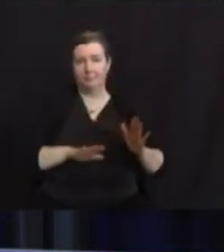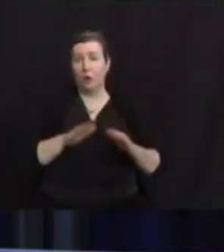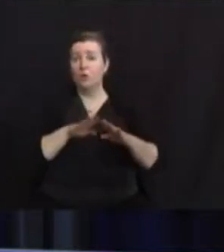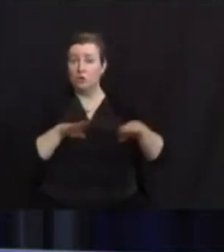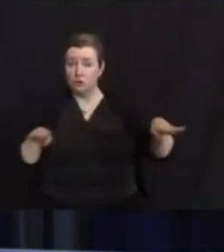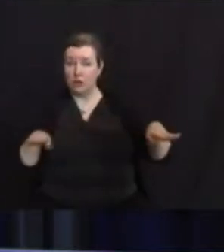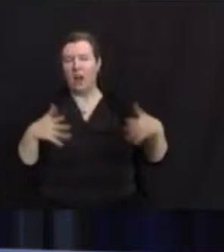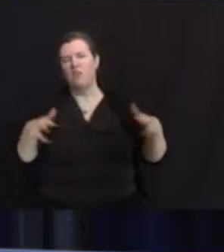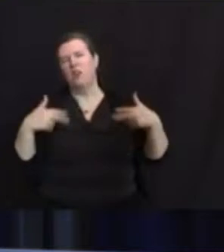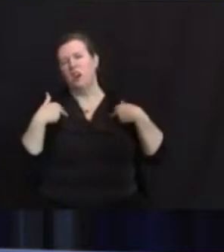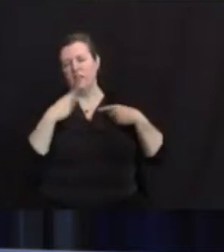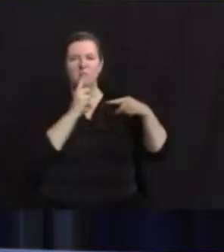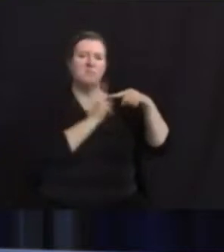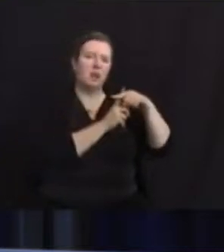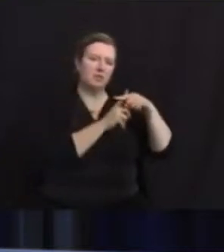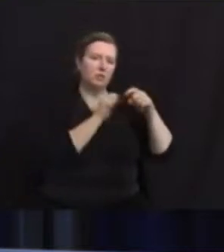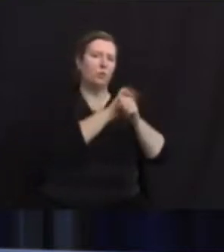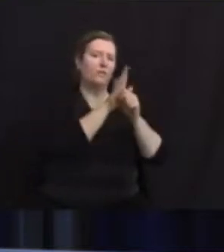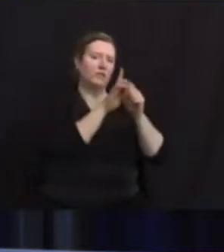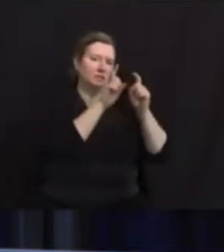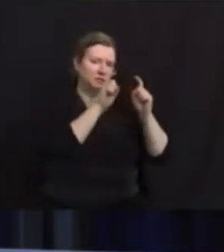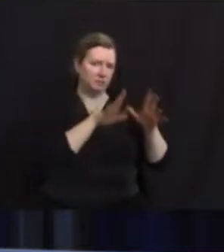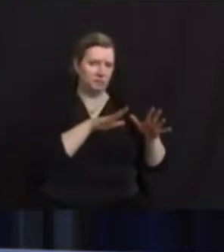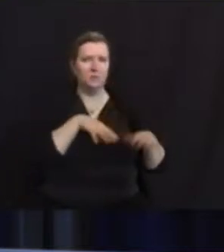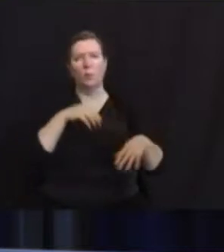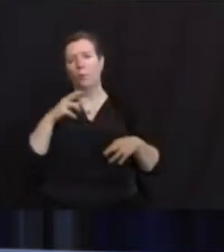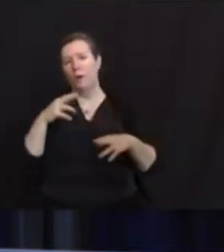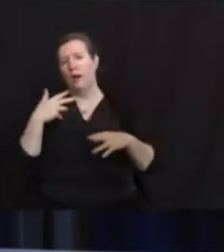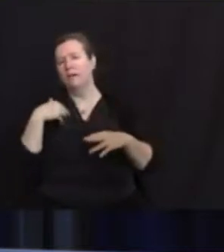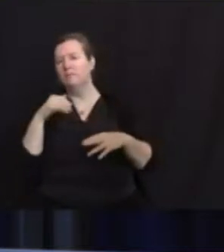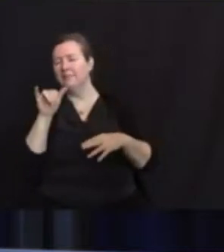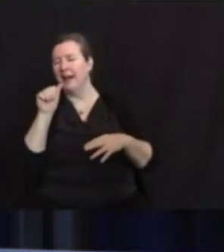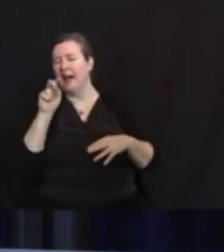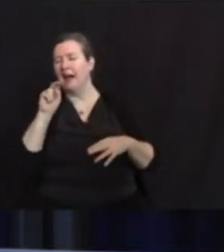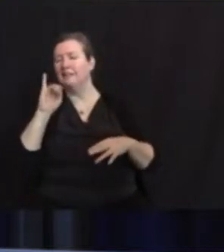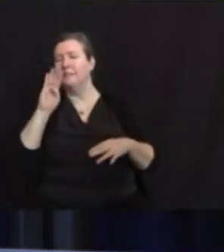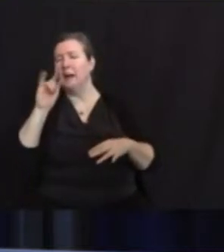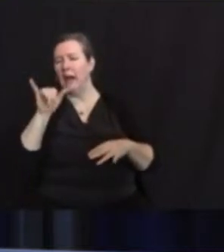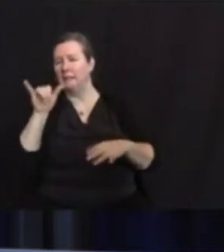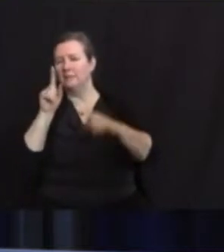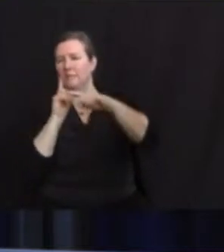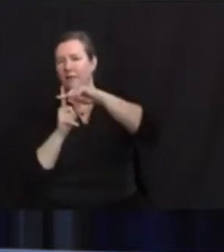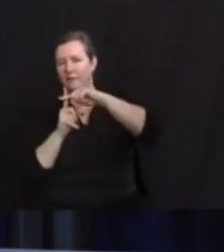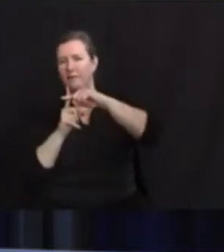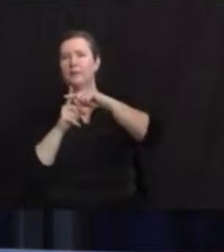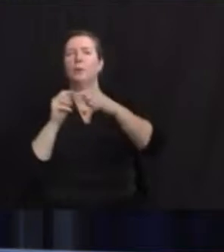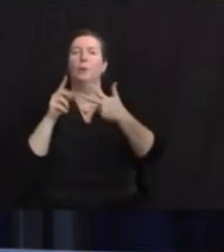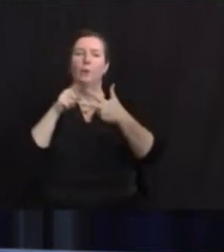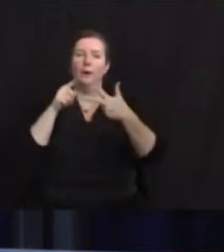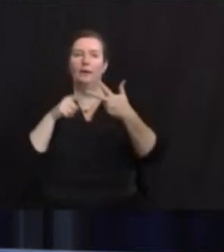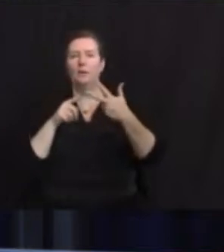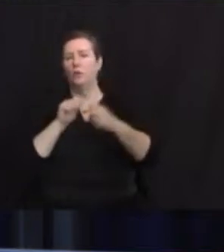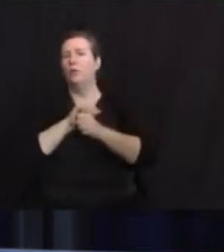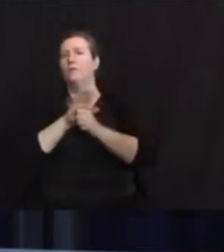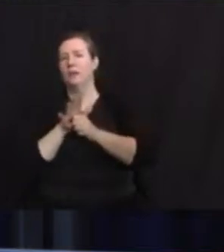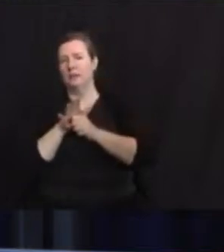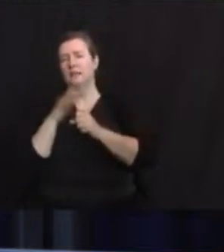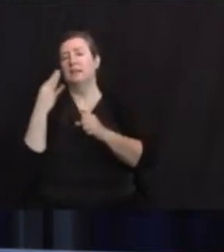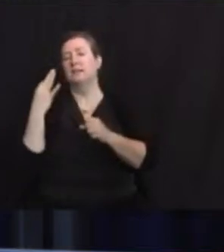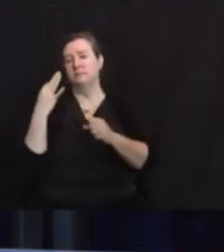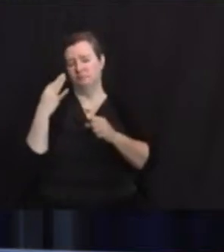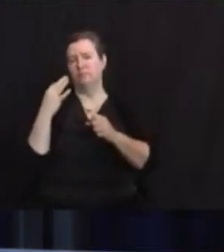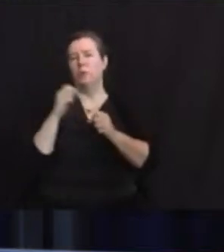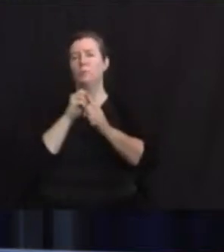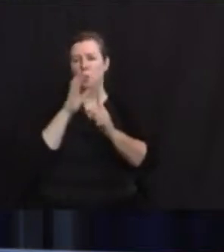active COVID-19 infection, had antibody tests that were positive, or COVID-19 exposure within 4 weeks prior to